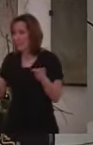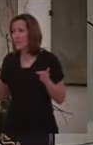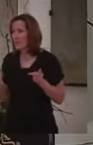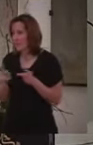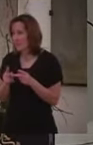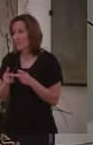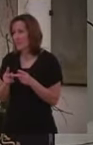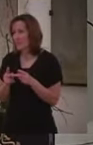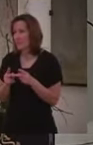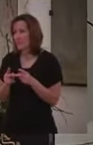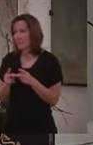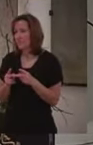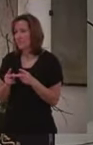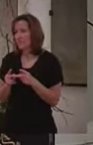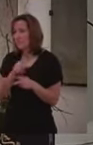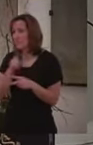place.